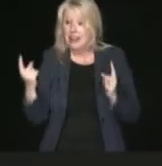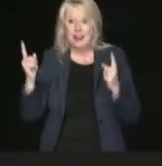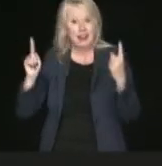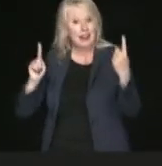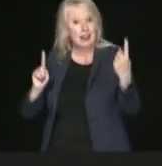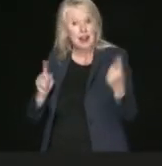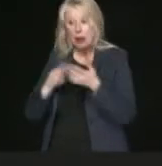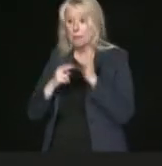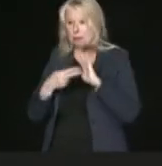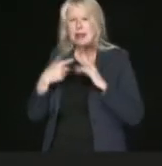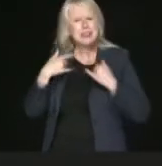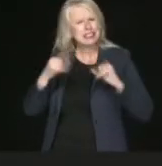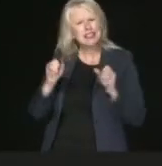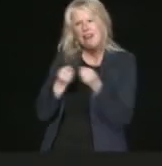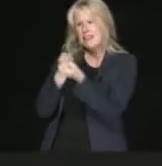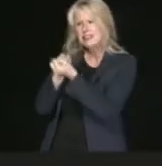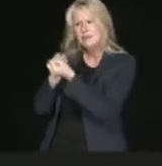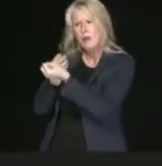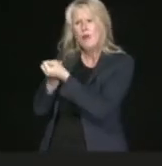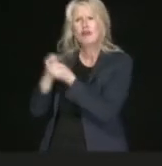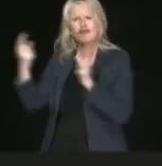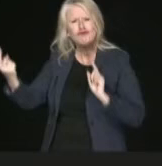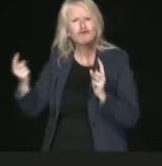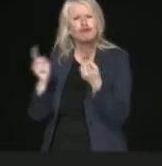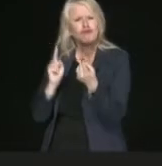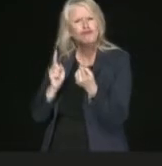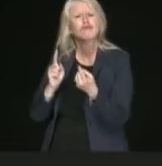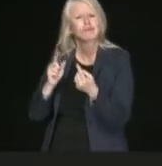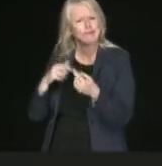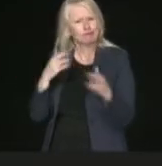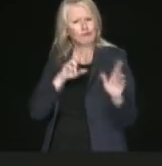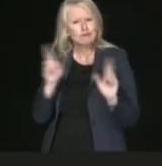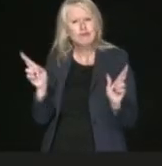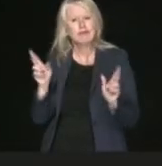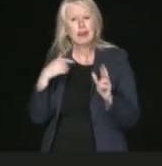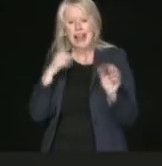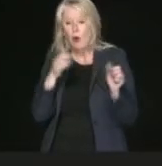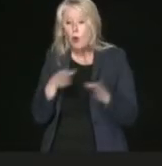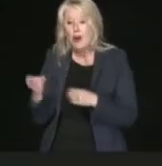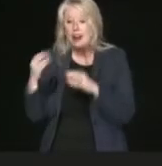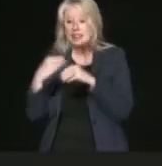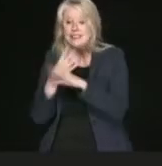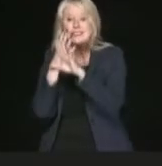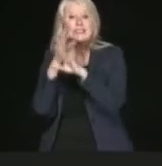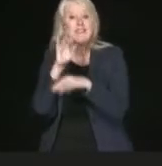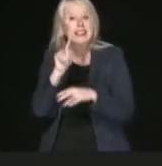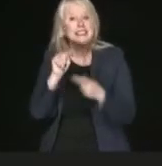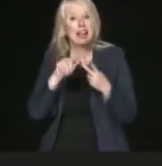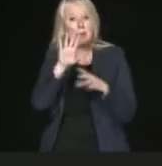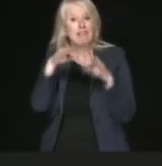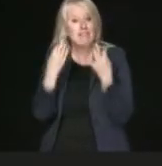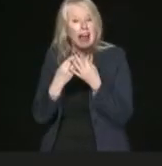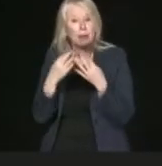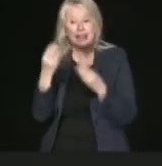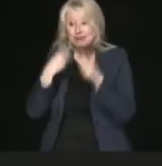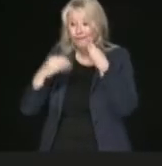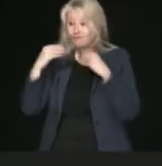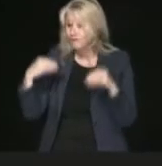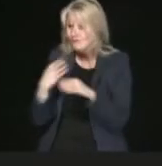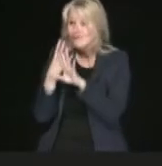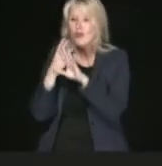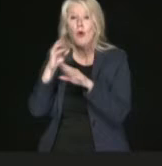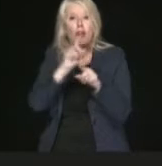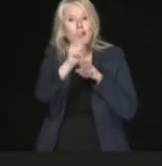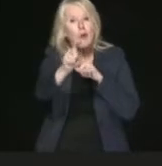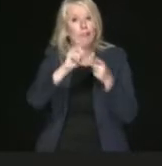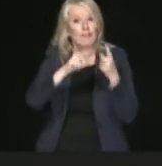we can't lean on each other. You can organize a dinner on FaceTime, and if you can, make a donation